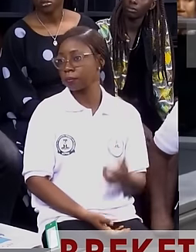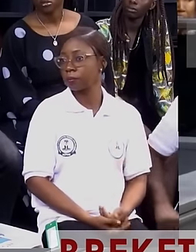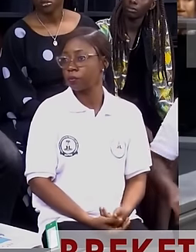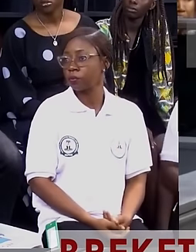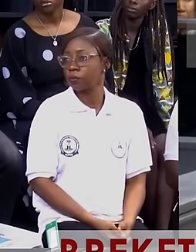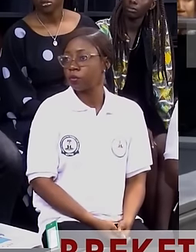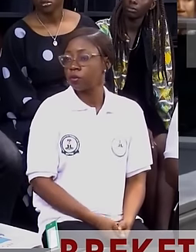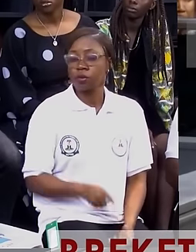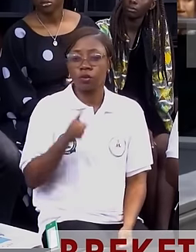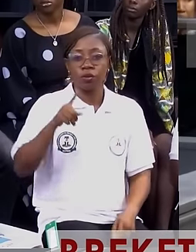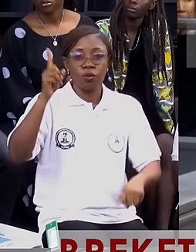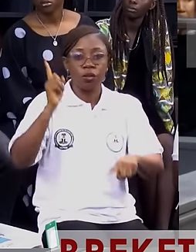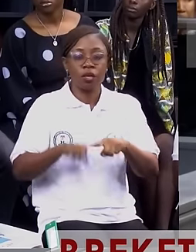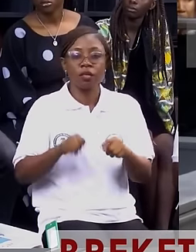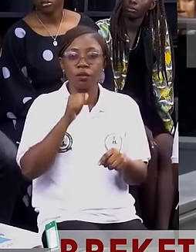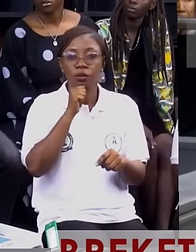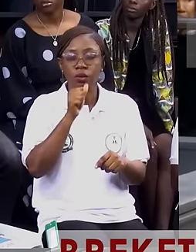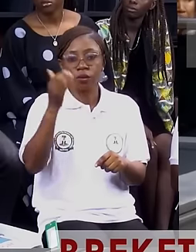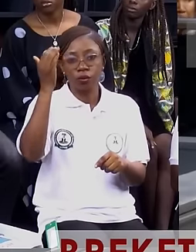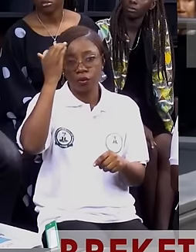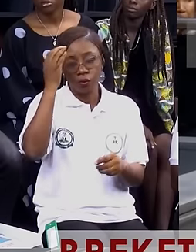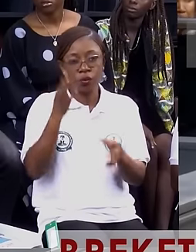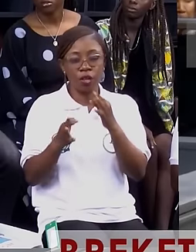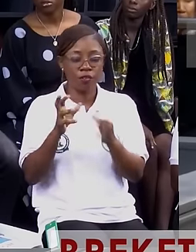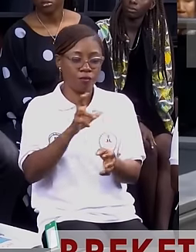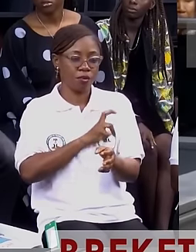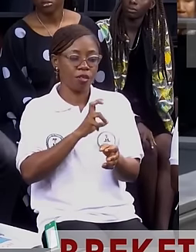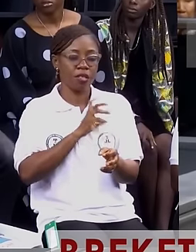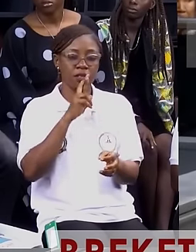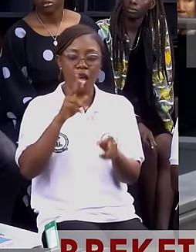You cannot know whether police are investigating or not.